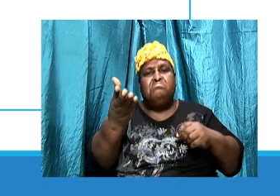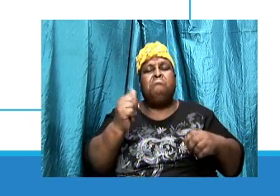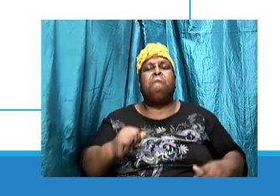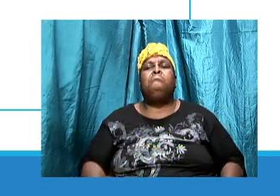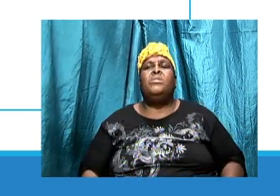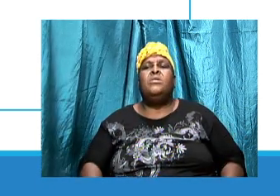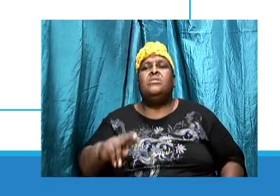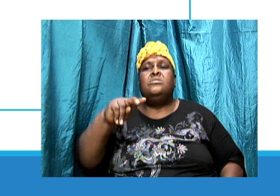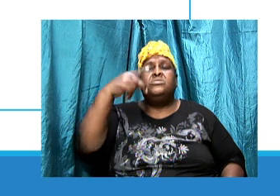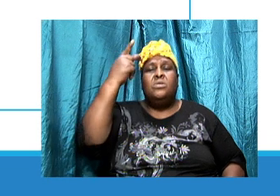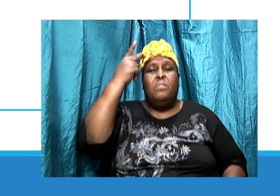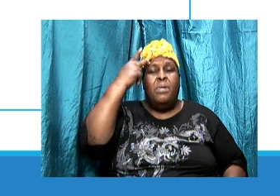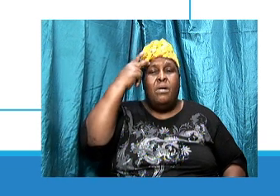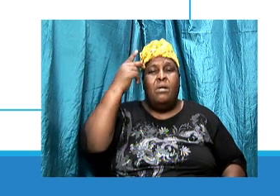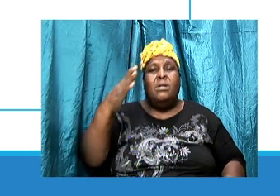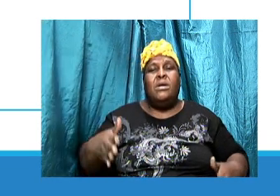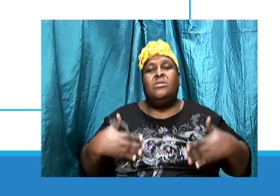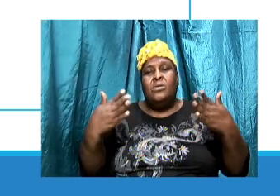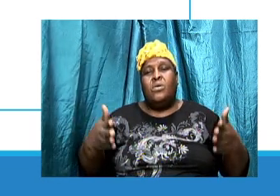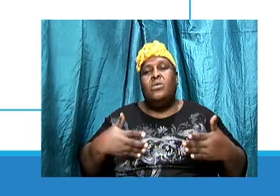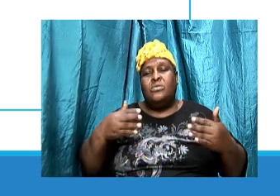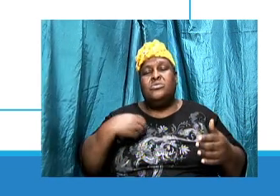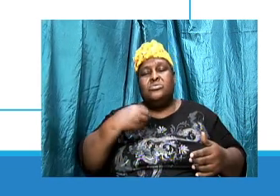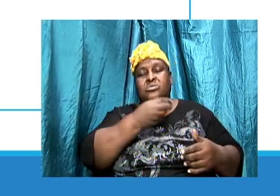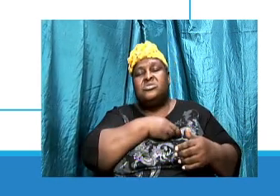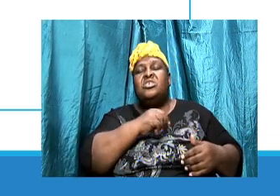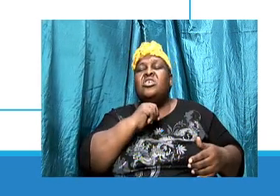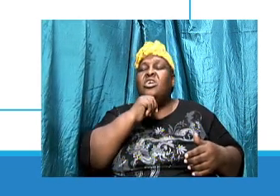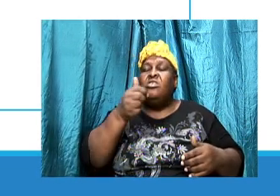to, you know, not to do that.